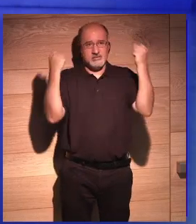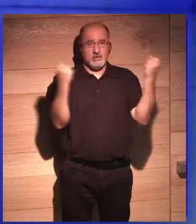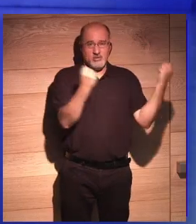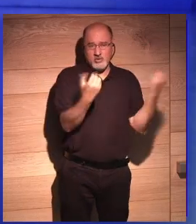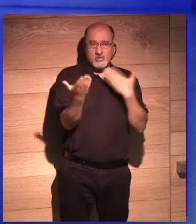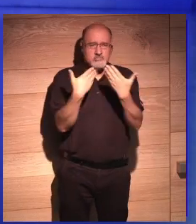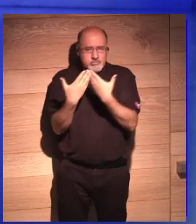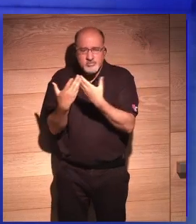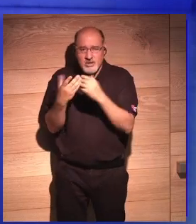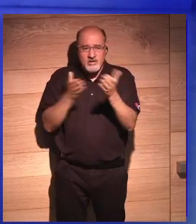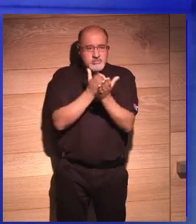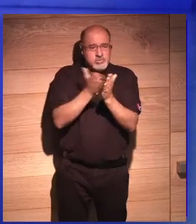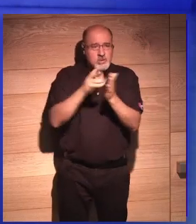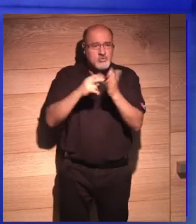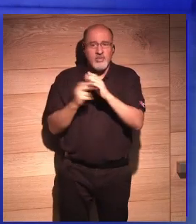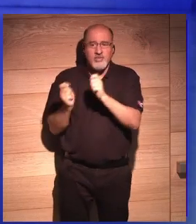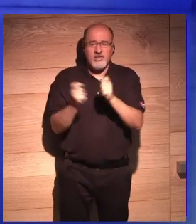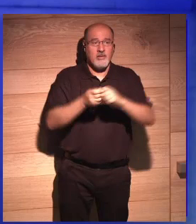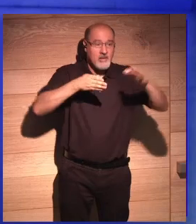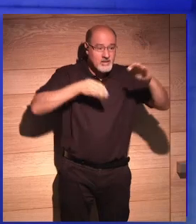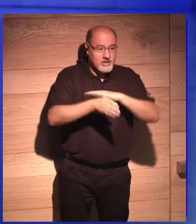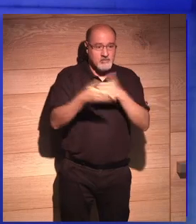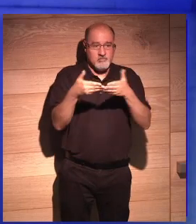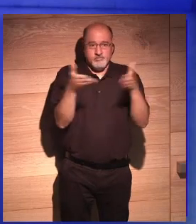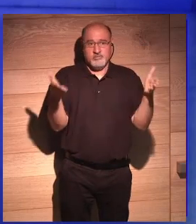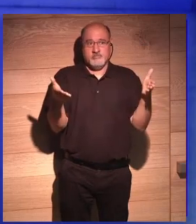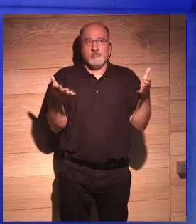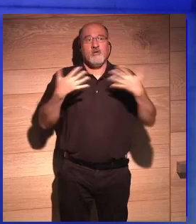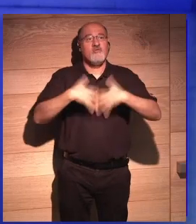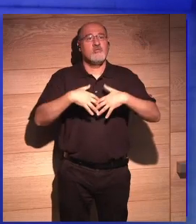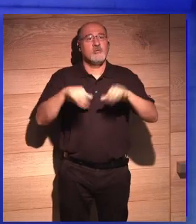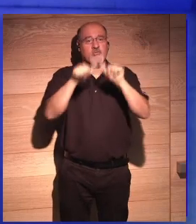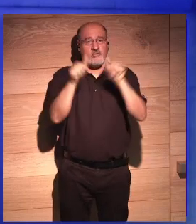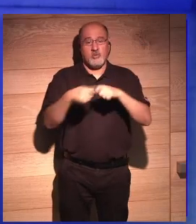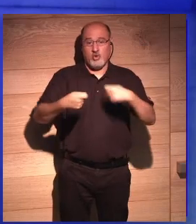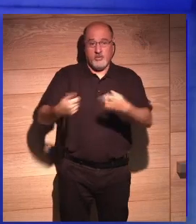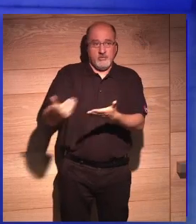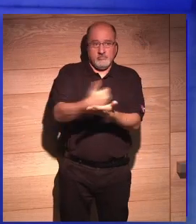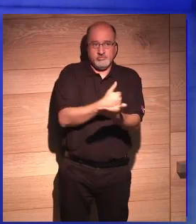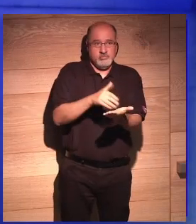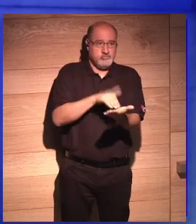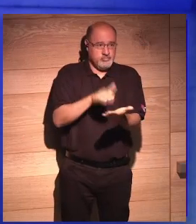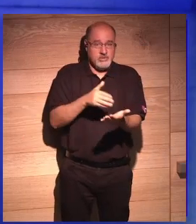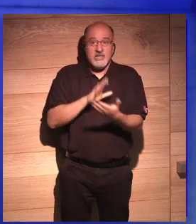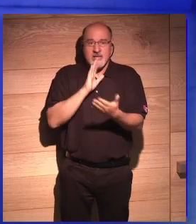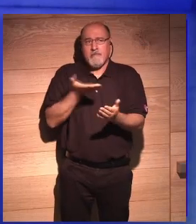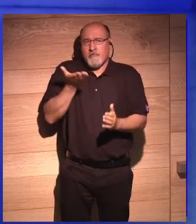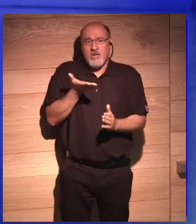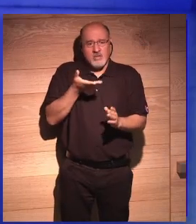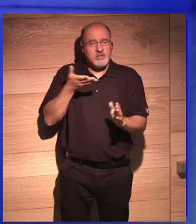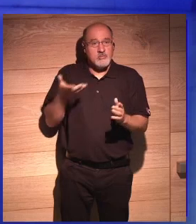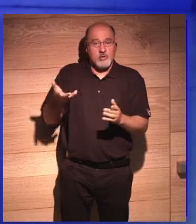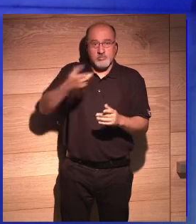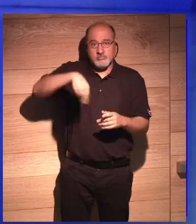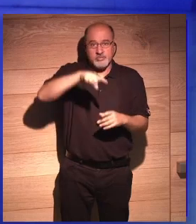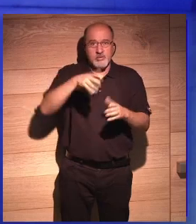share, this can operate on a business level as well. And this is an important factor, because